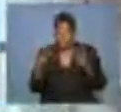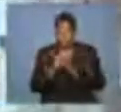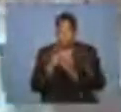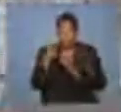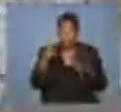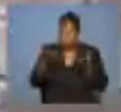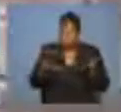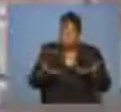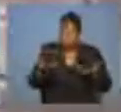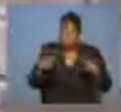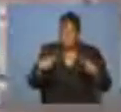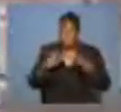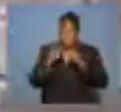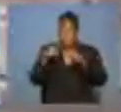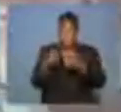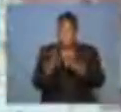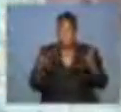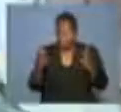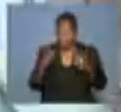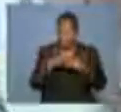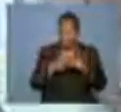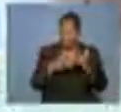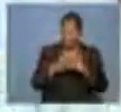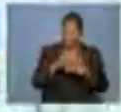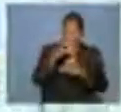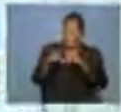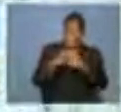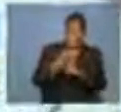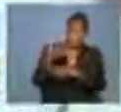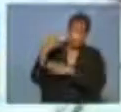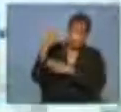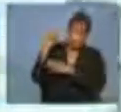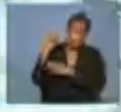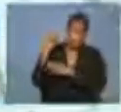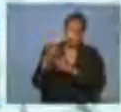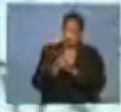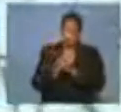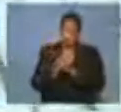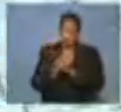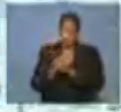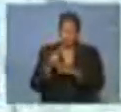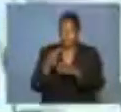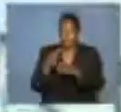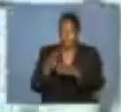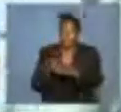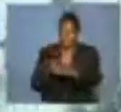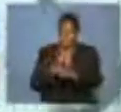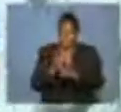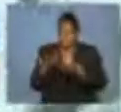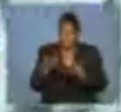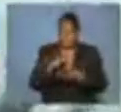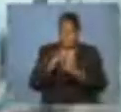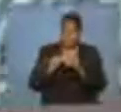a seawall, this is now built back. This, you know, years ago before they put in the whale tails, I mean, the beach was literally right here and the water